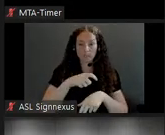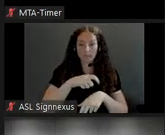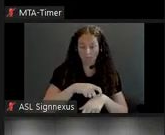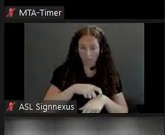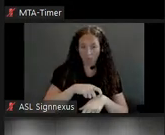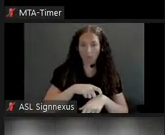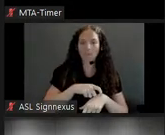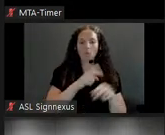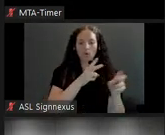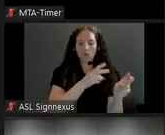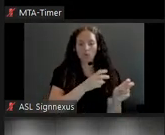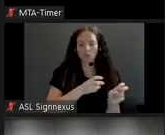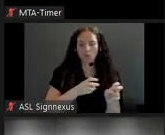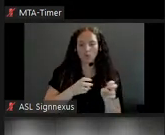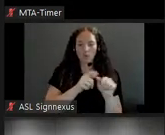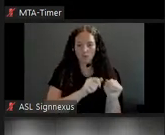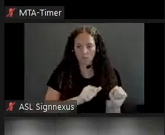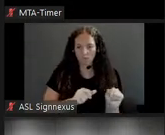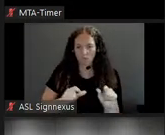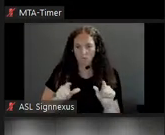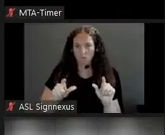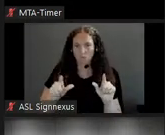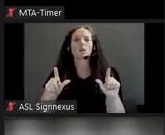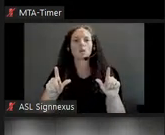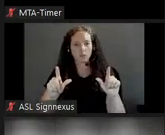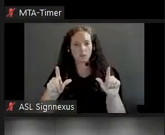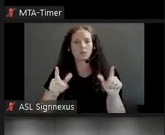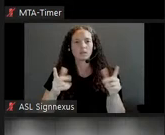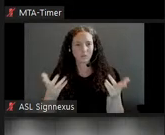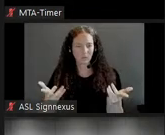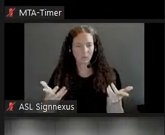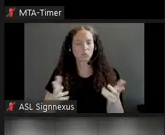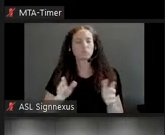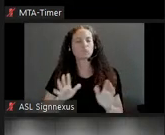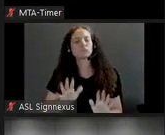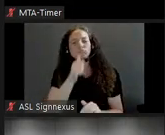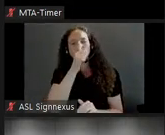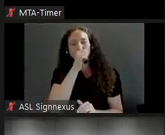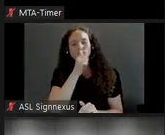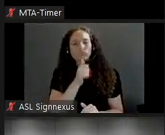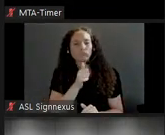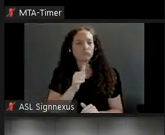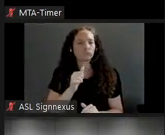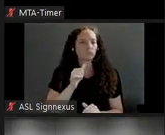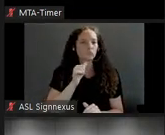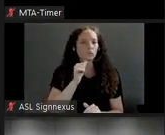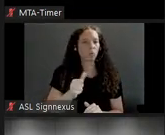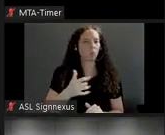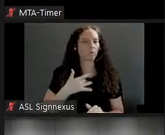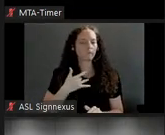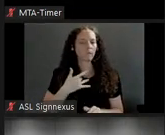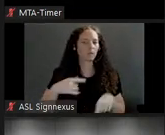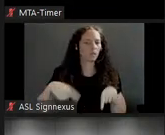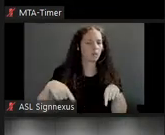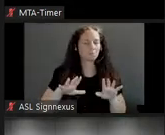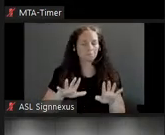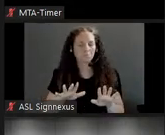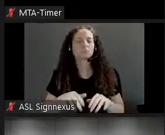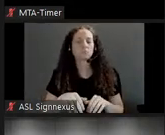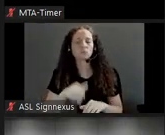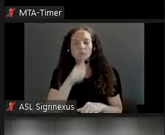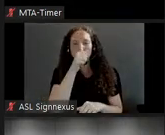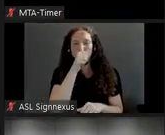as we elevate you into a speaking role. So just, you know, don't be alarmed at that, and just bear with us on